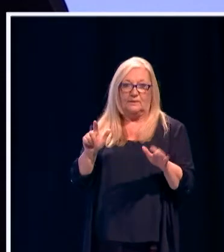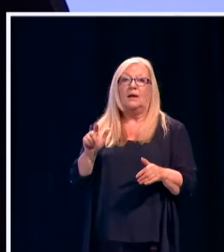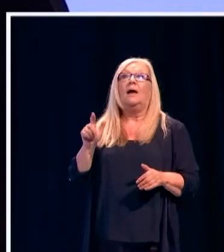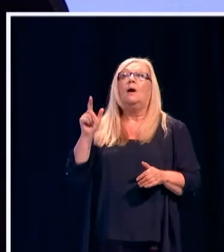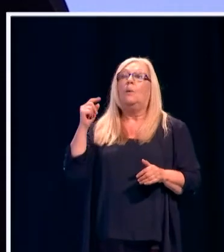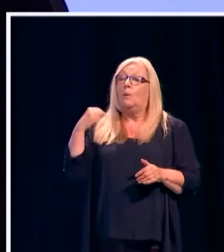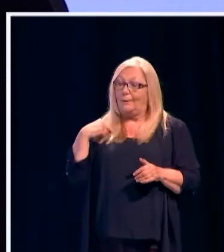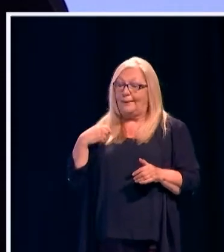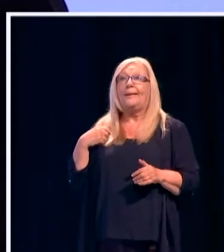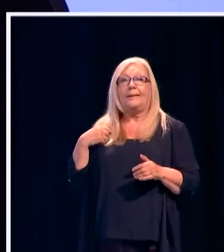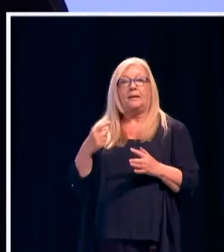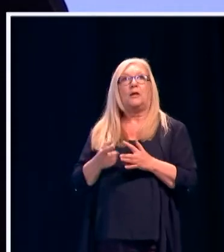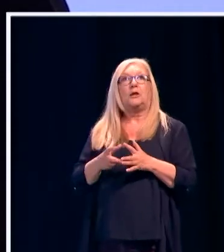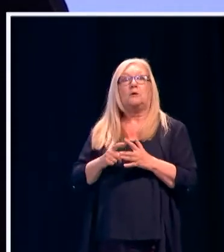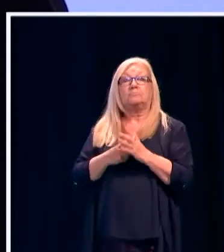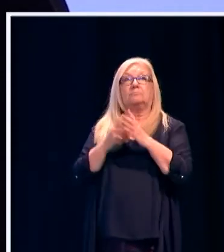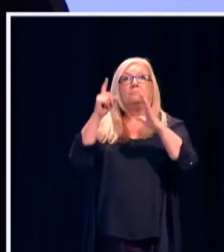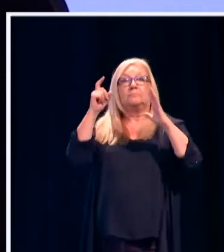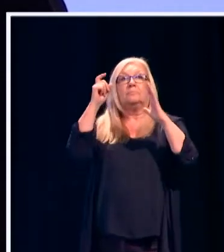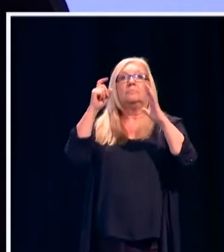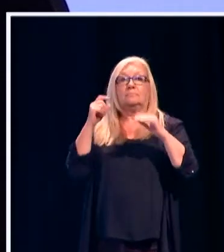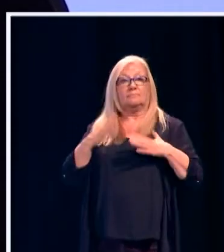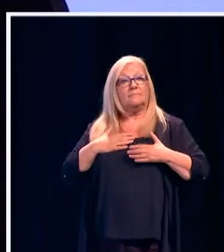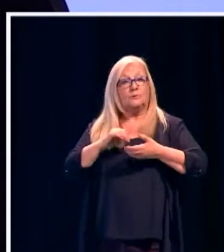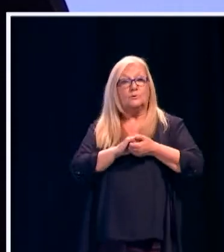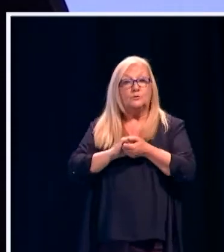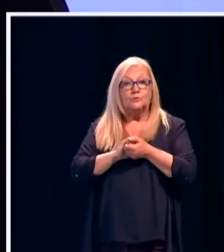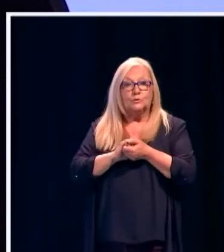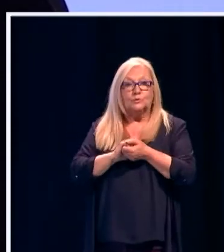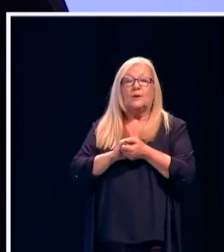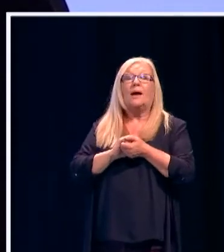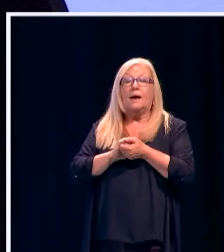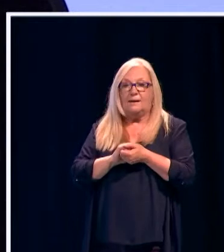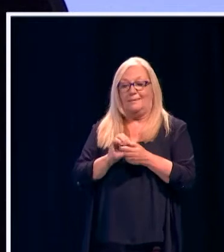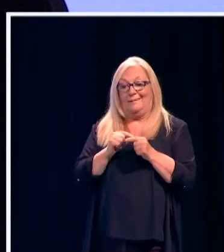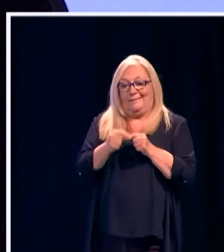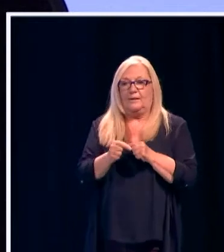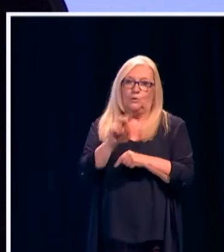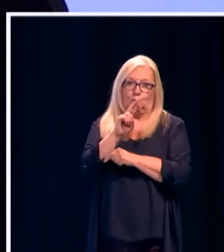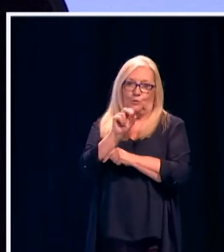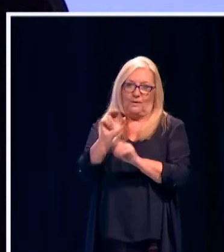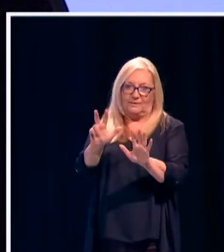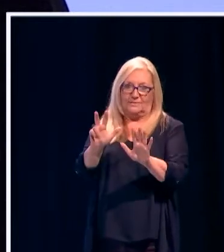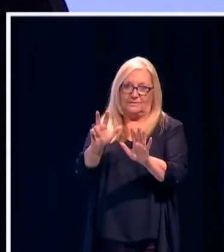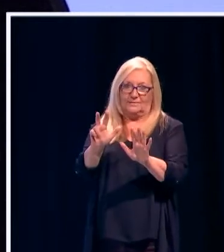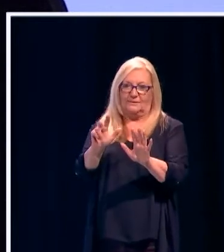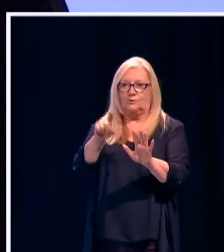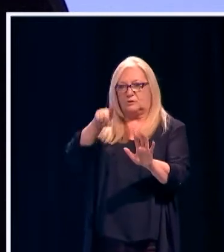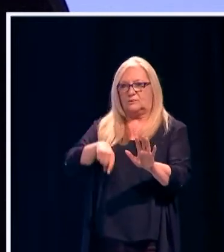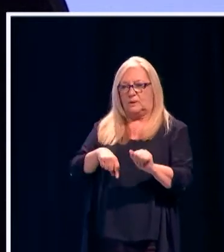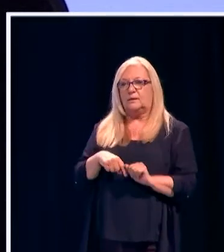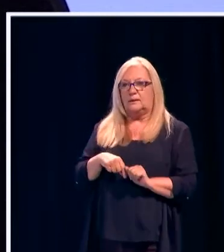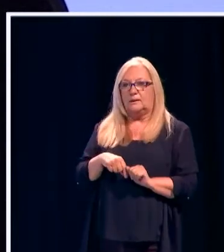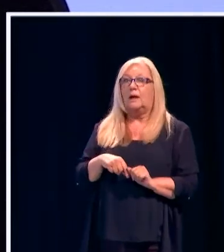Access Bangladesh Foundation, on 4th January in 2008. We are very lucky that we got fund